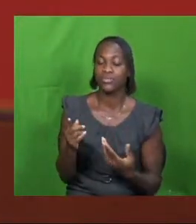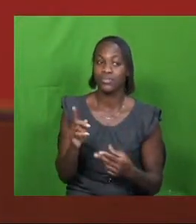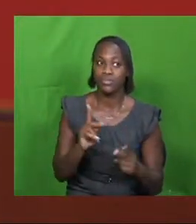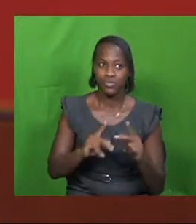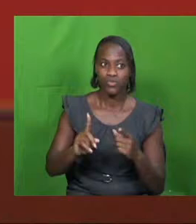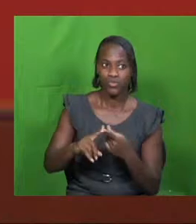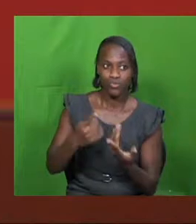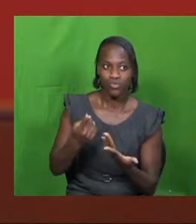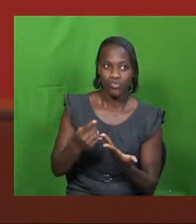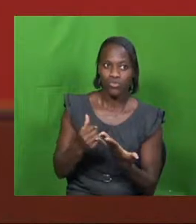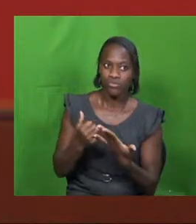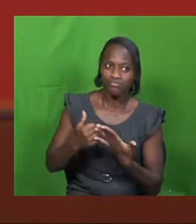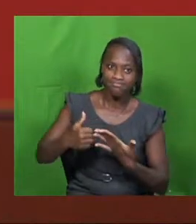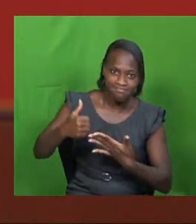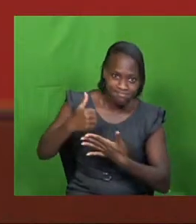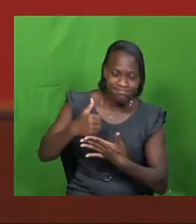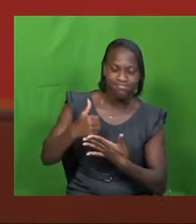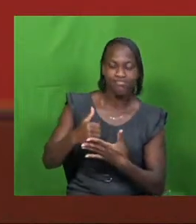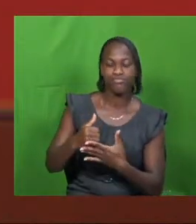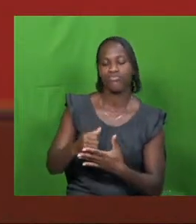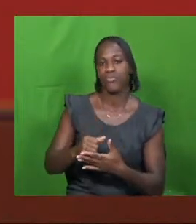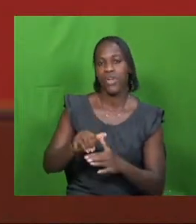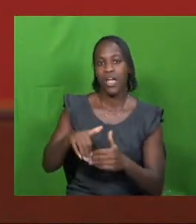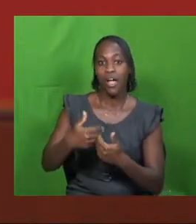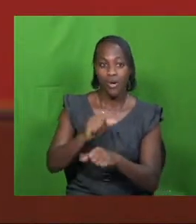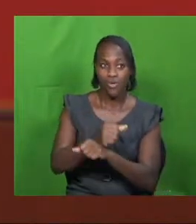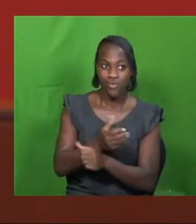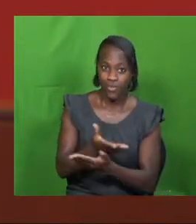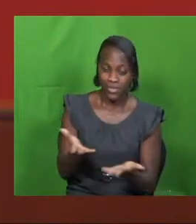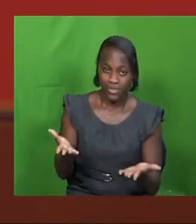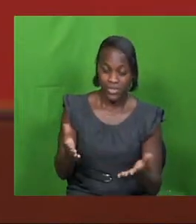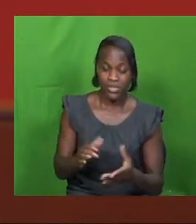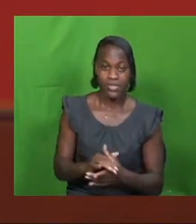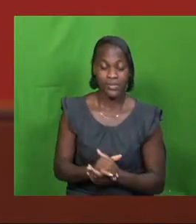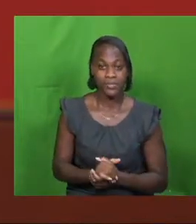on the proceedings of the House. So,